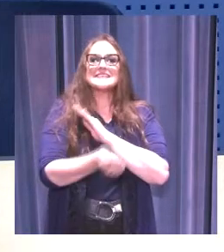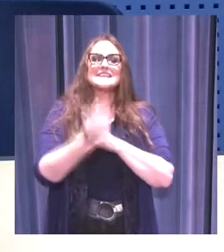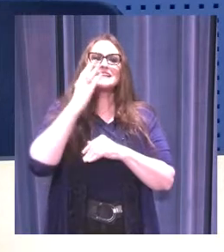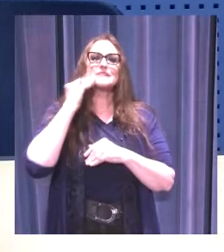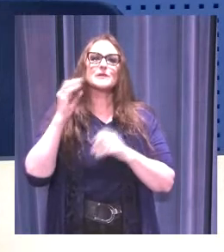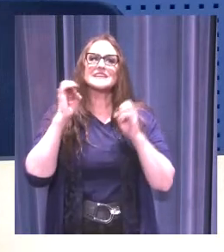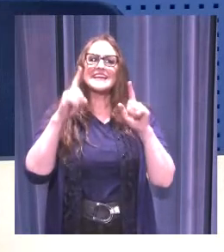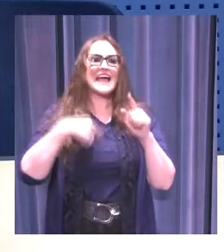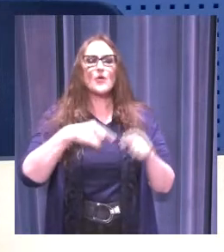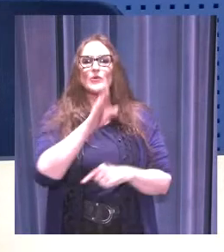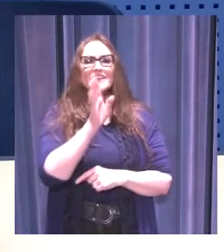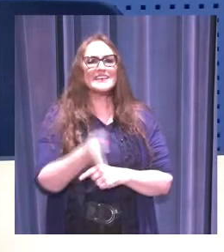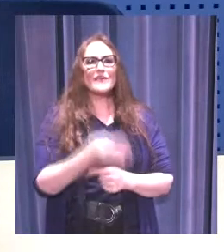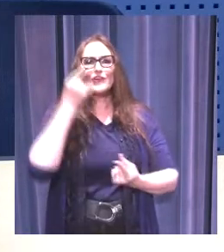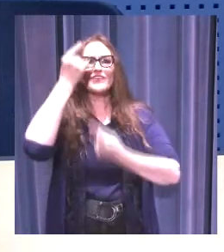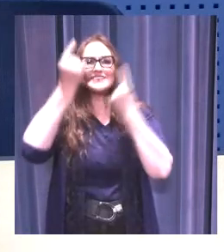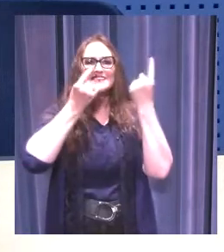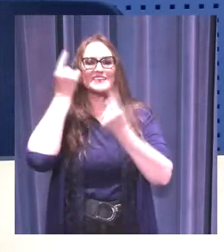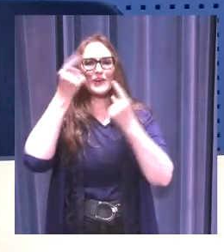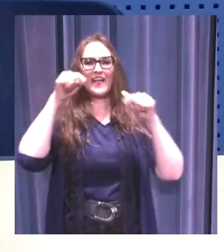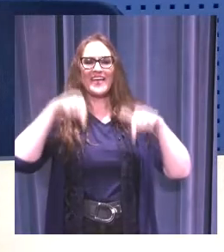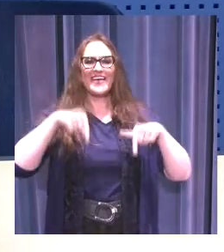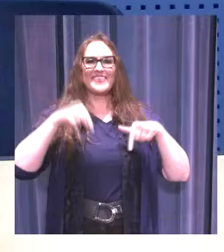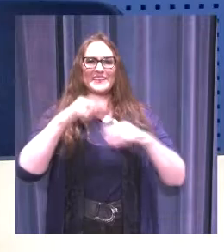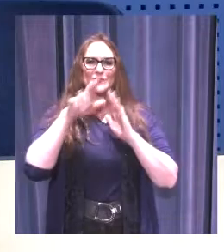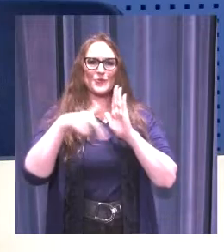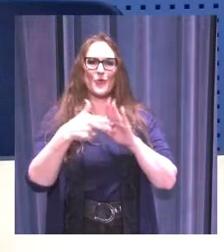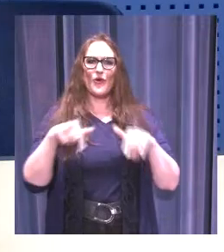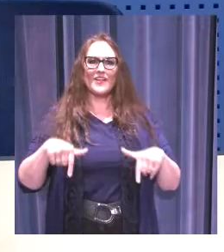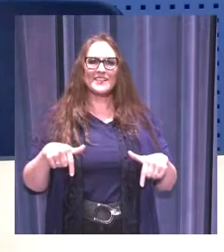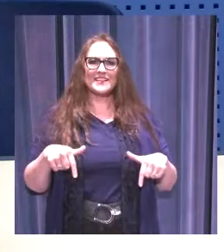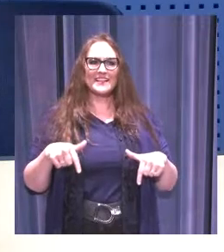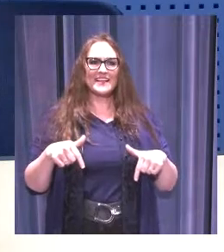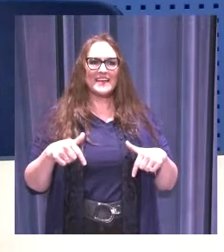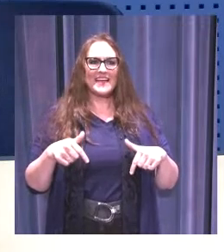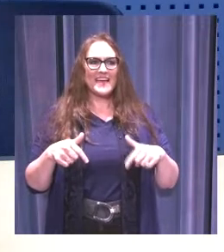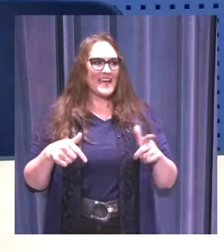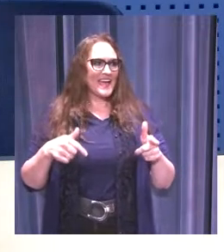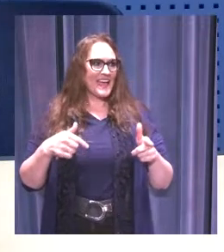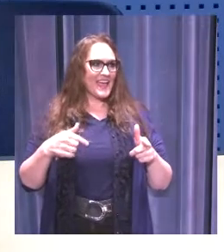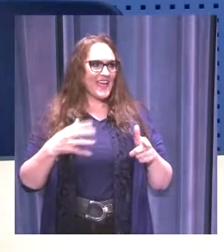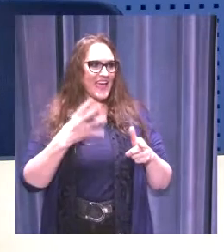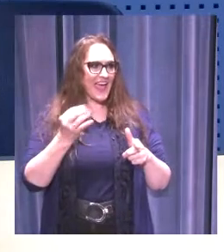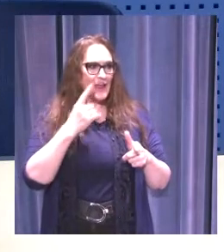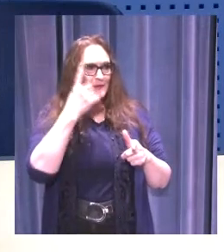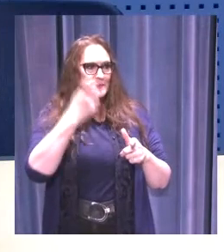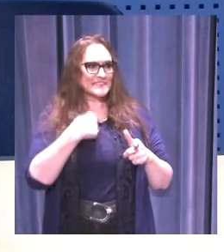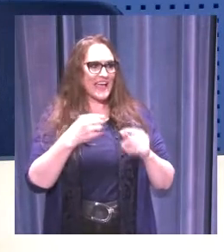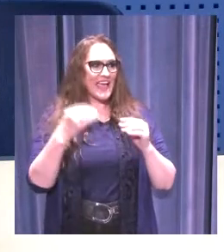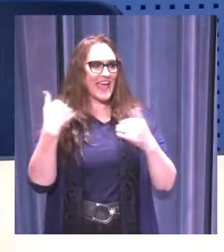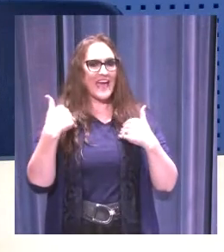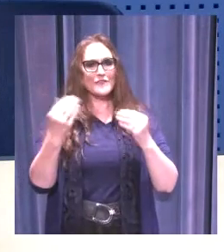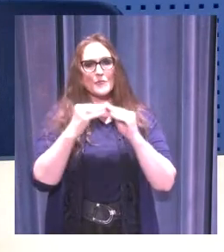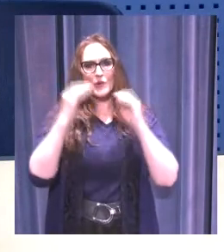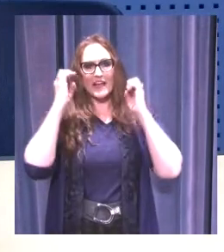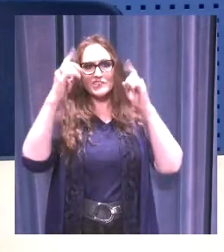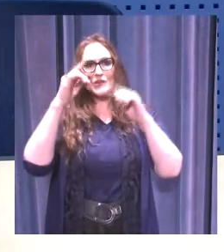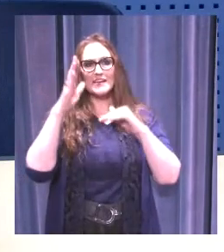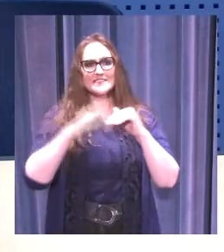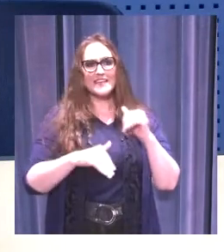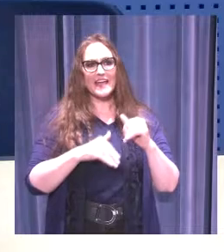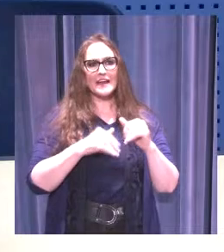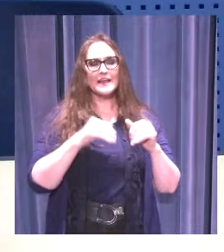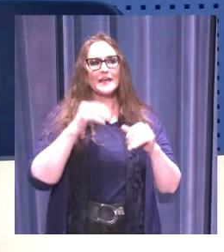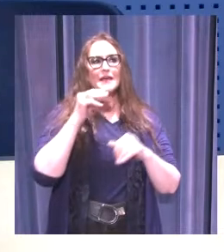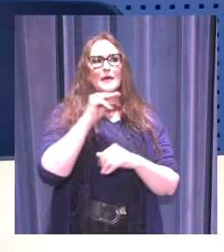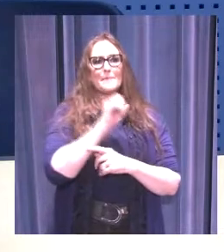education, I would never consider this role. I have and being that I have more education than Ms.